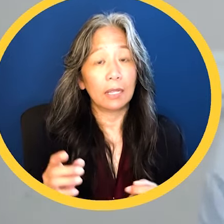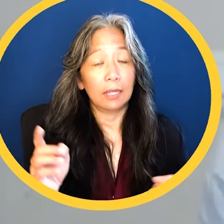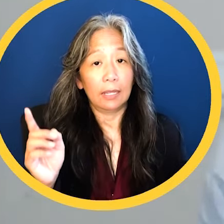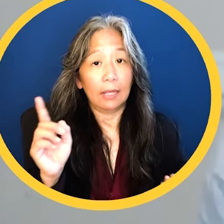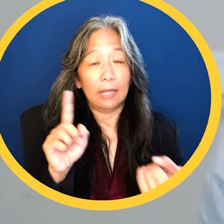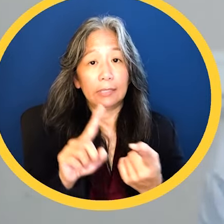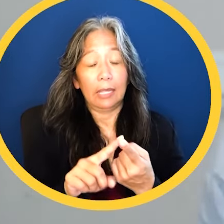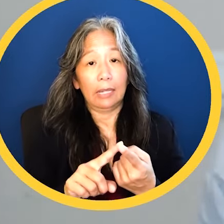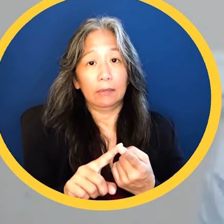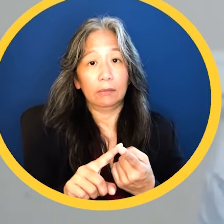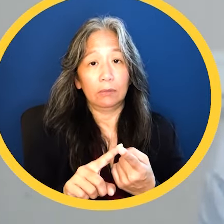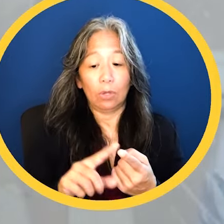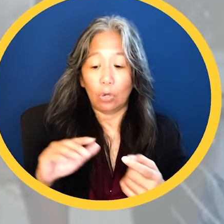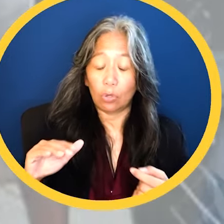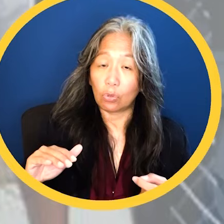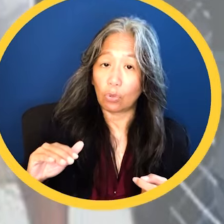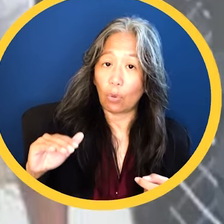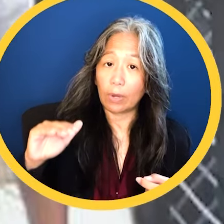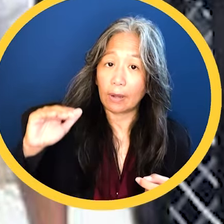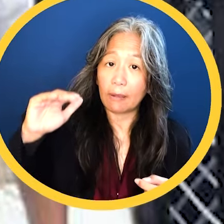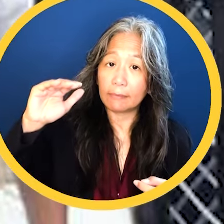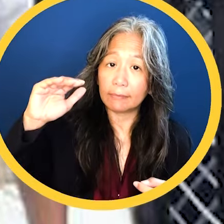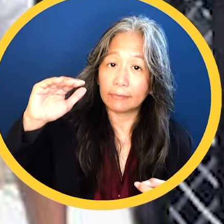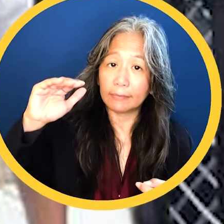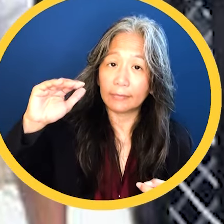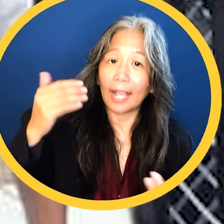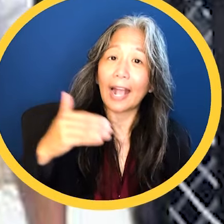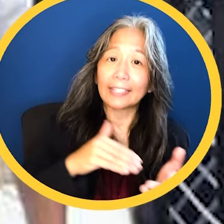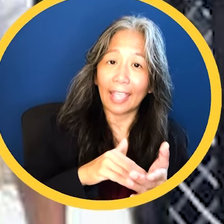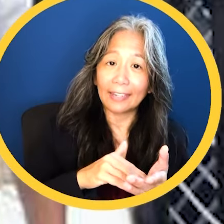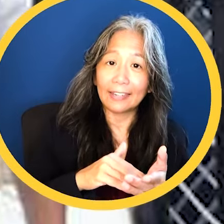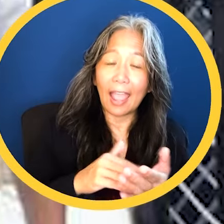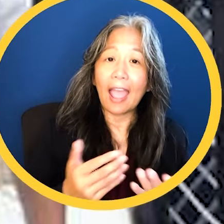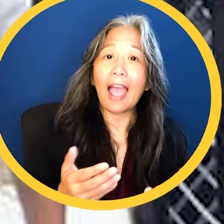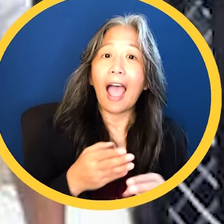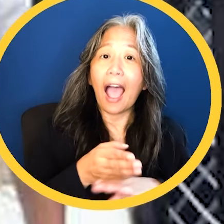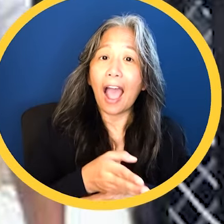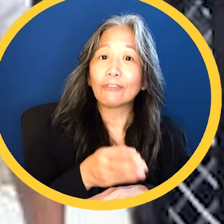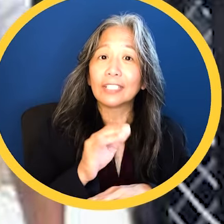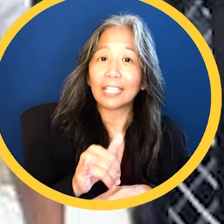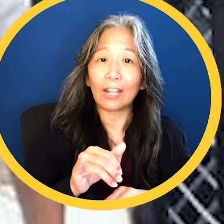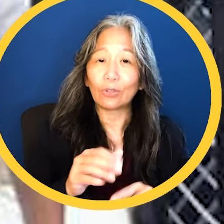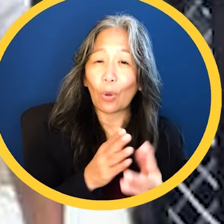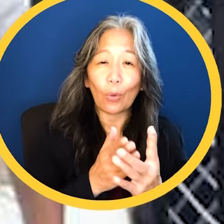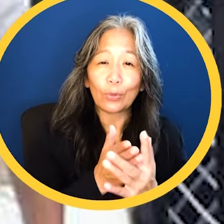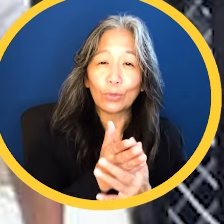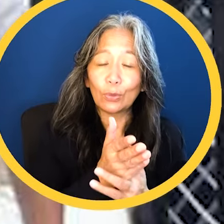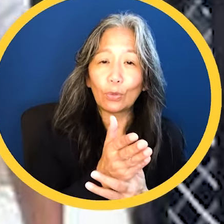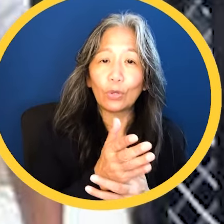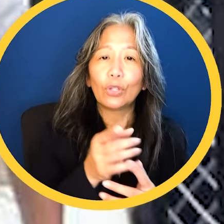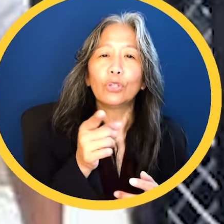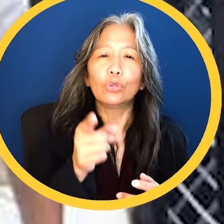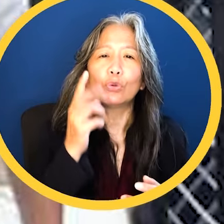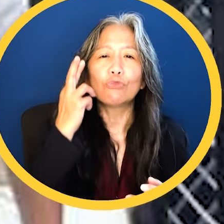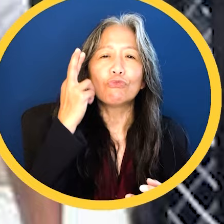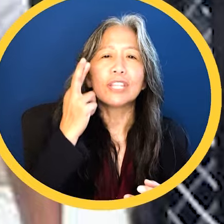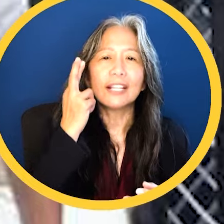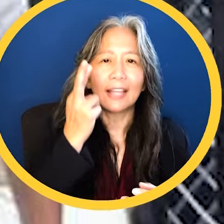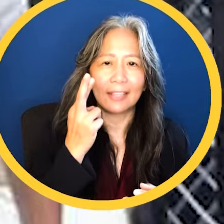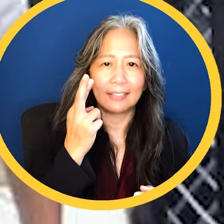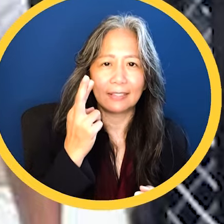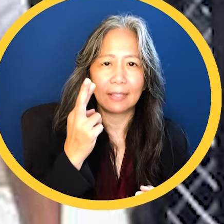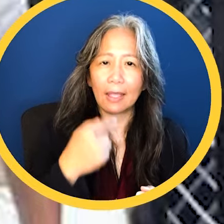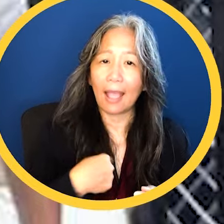And so growing up, again, after the fact of going through everything, you